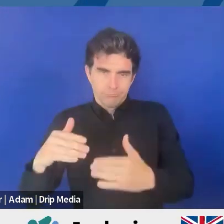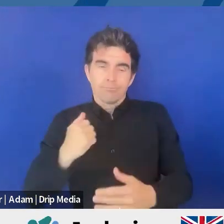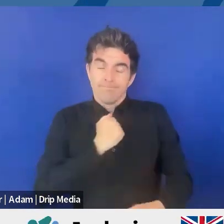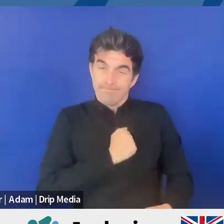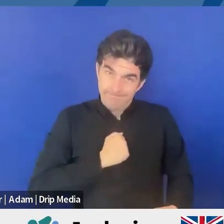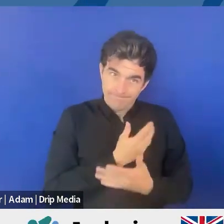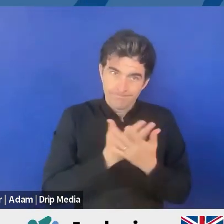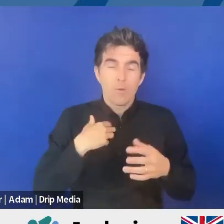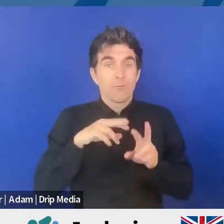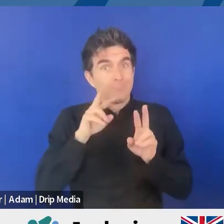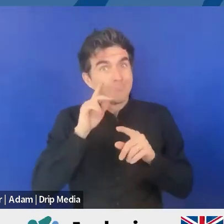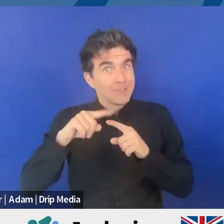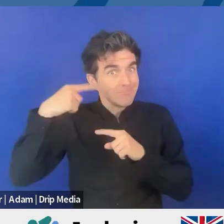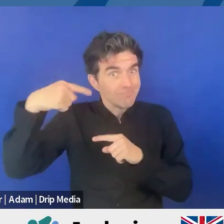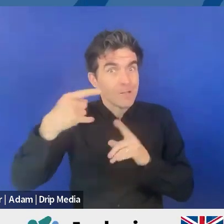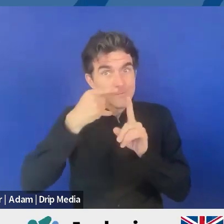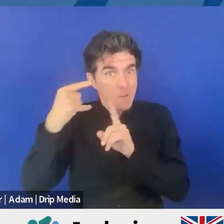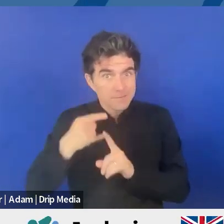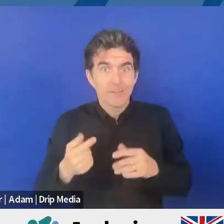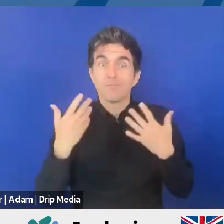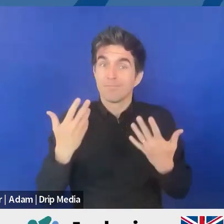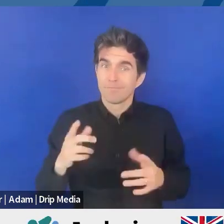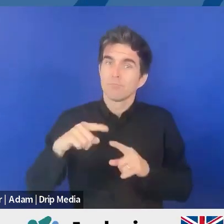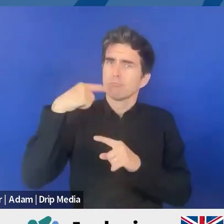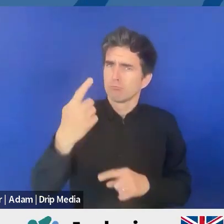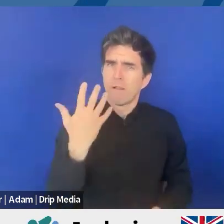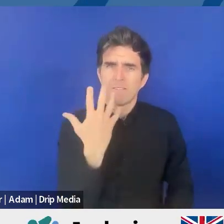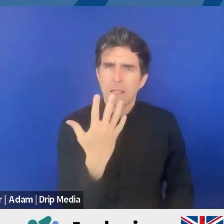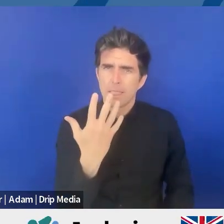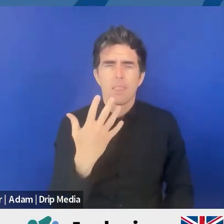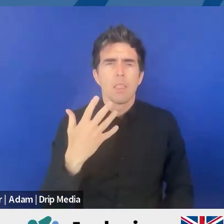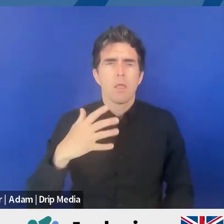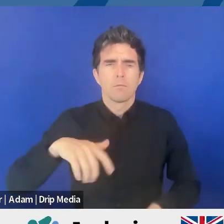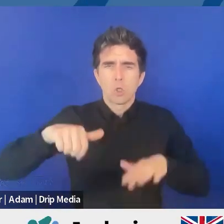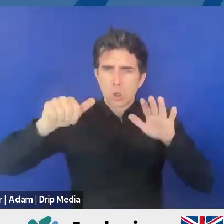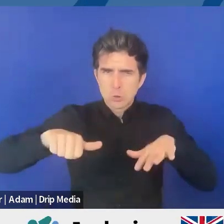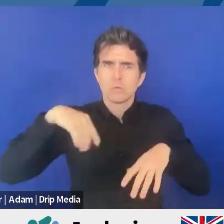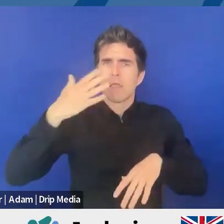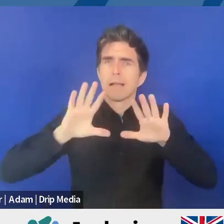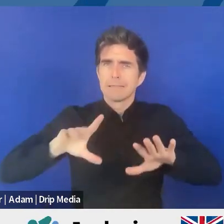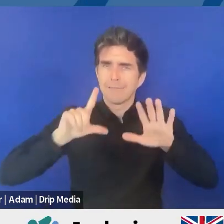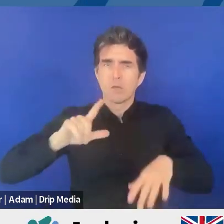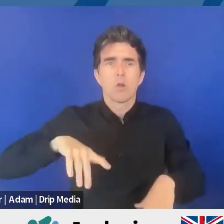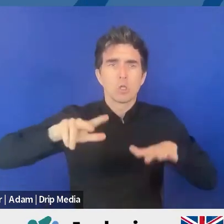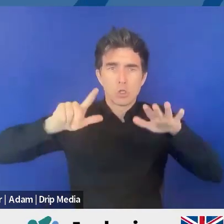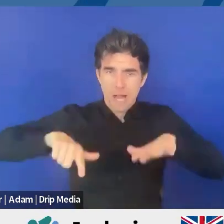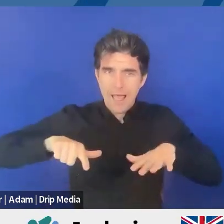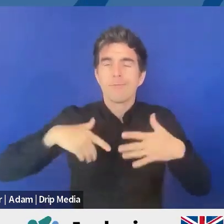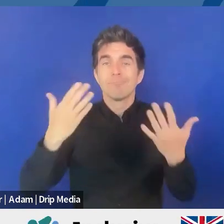next webinars, which is on 5th of June and 17th of July. Till then, thank you and goodbye.